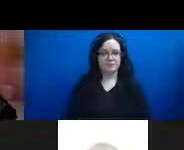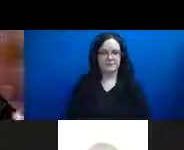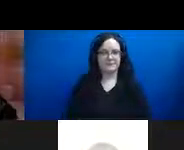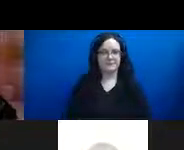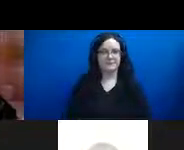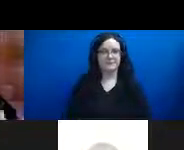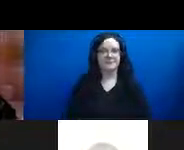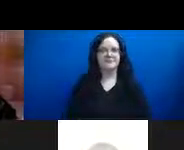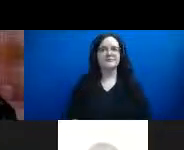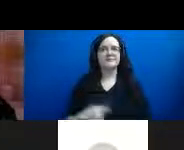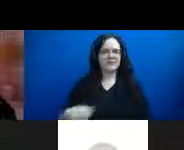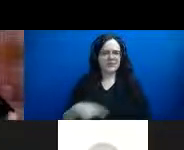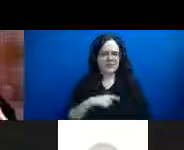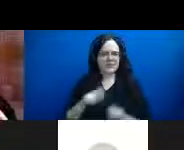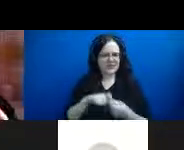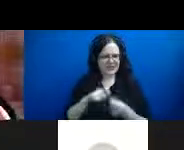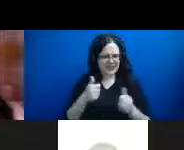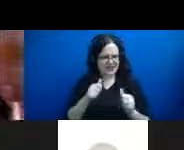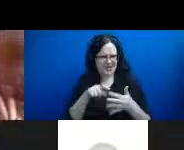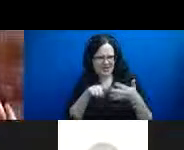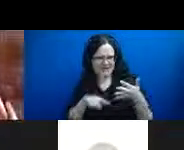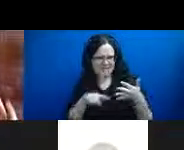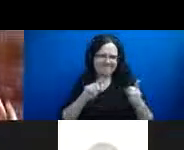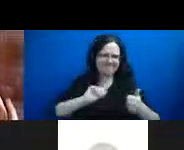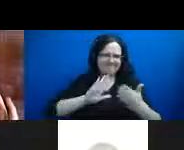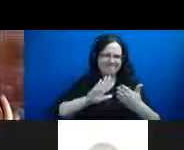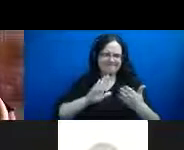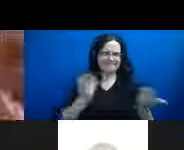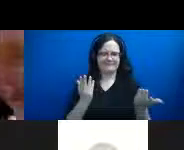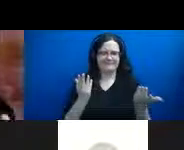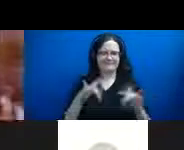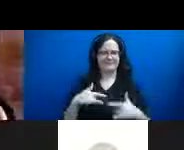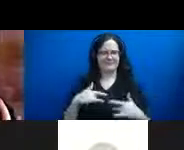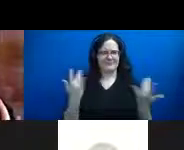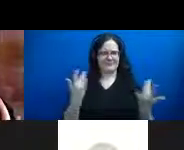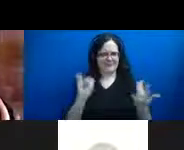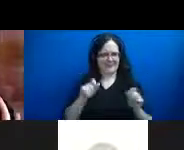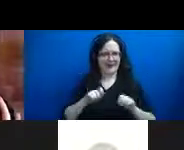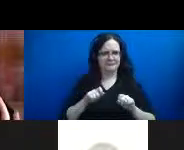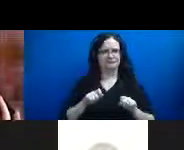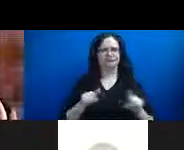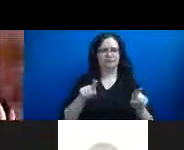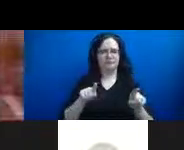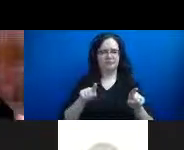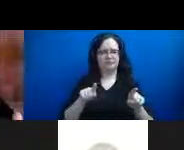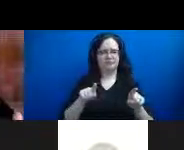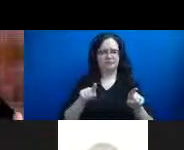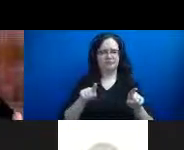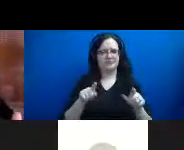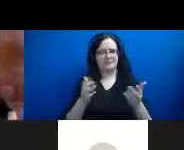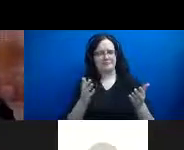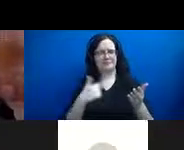we're specifically trying to pay attention to, is like, what is with this kind of this impulsive and I would say